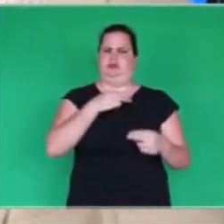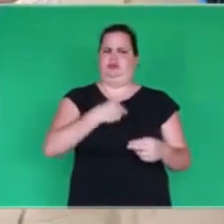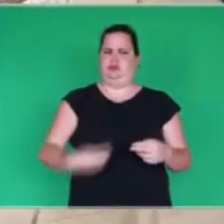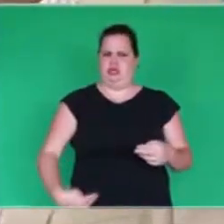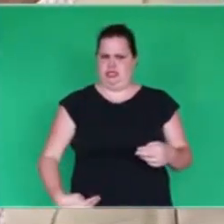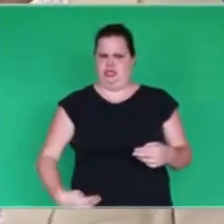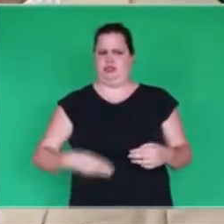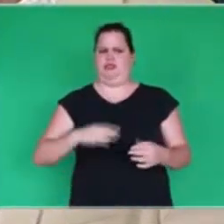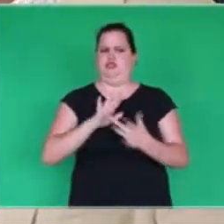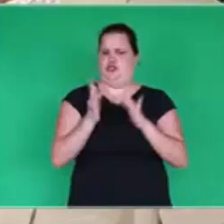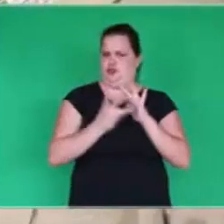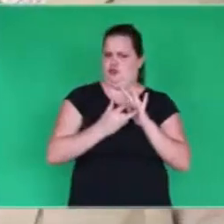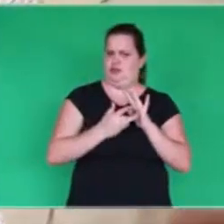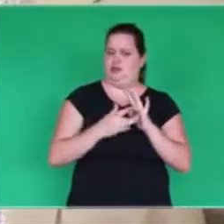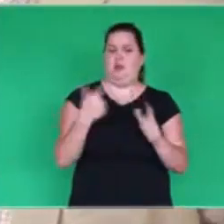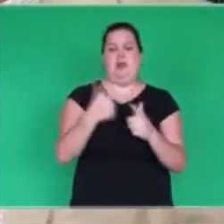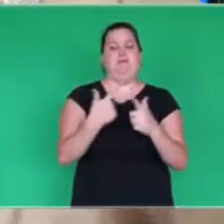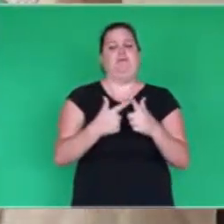Jerusalem.